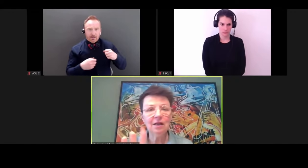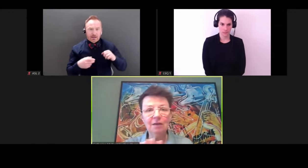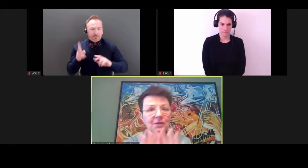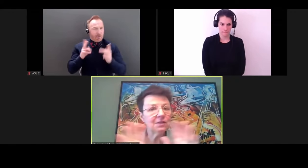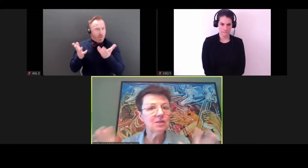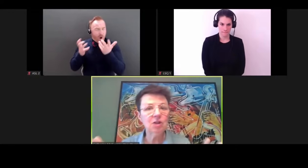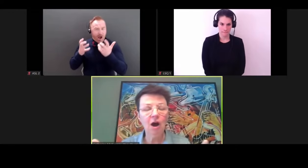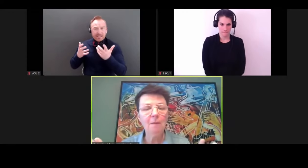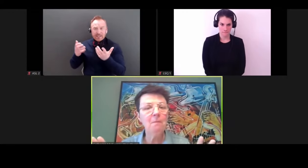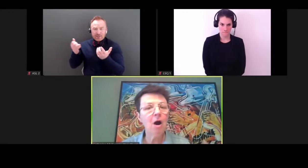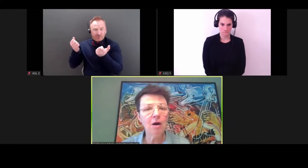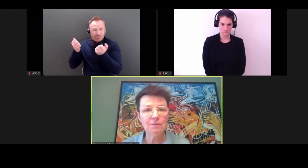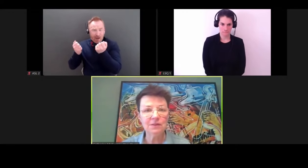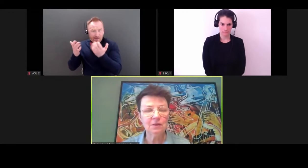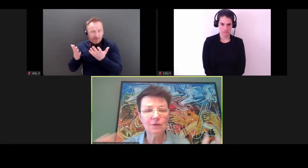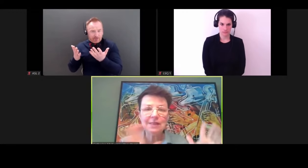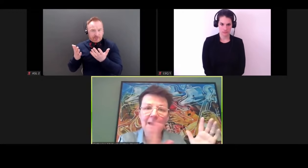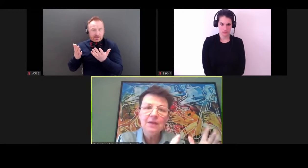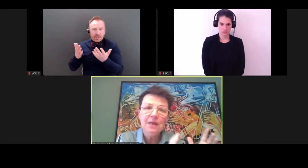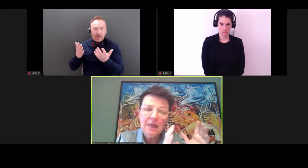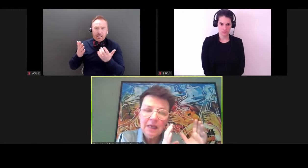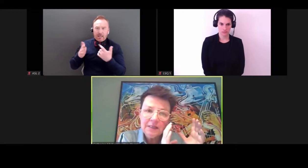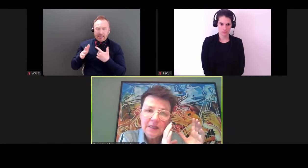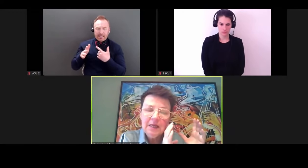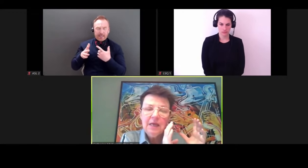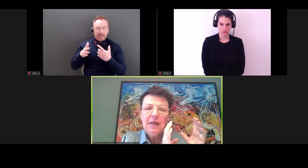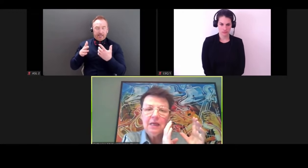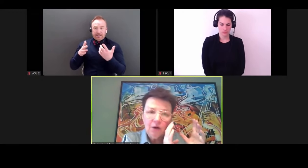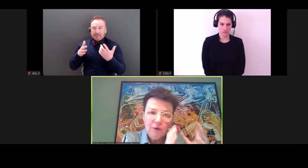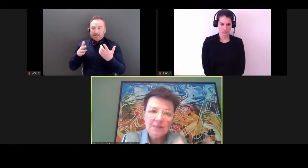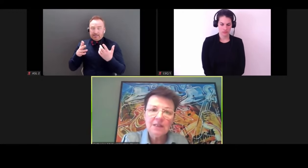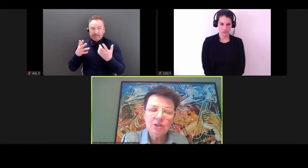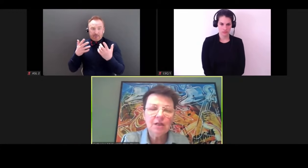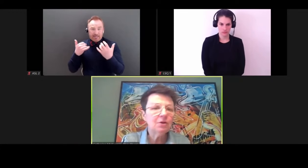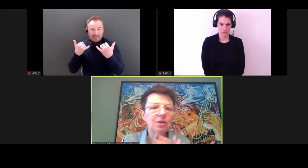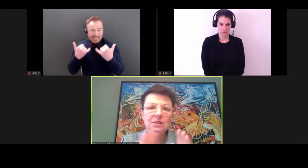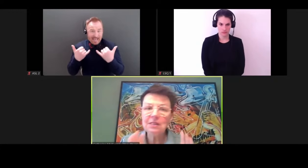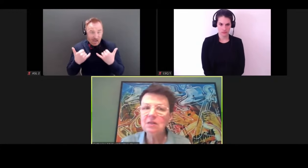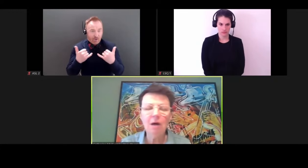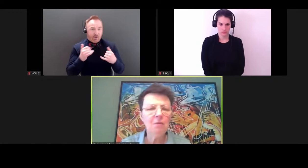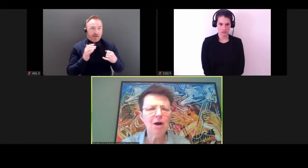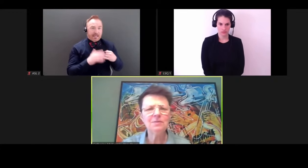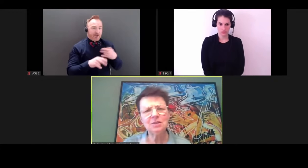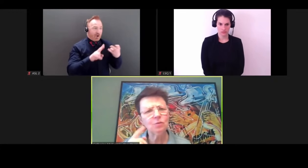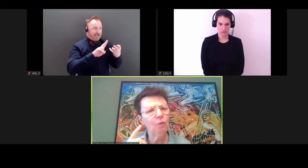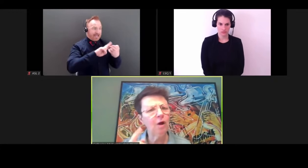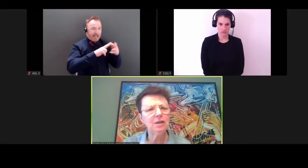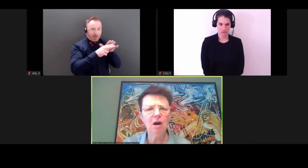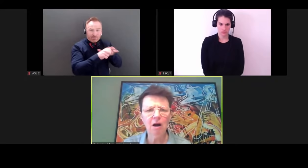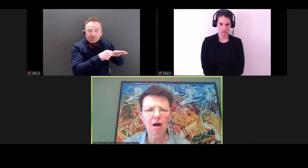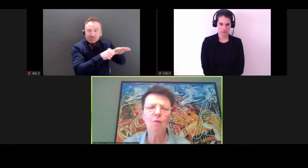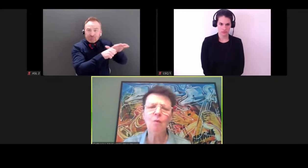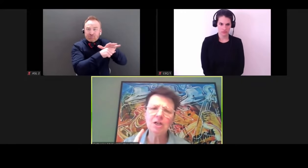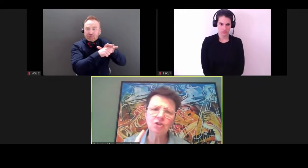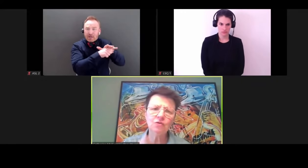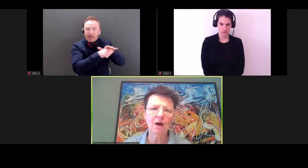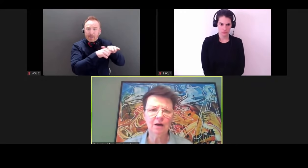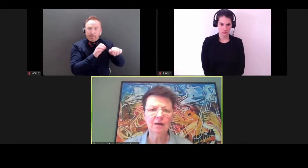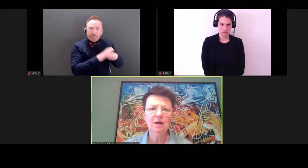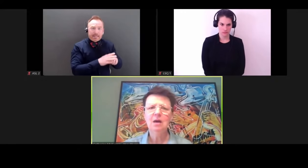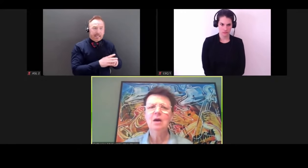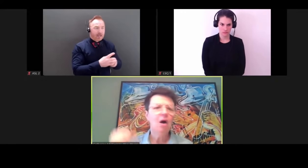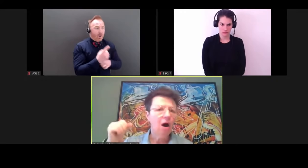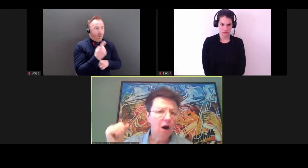at a time. This is not mobs. What's happening in our residential neighborhoods is not mobs. It's one car, one